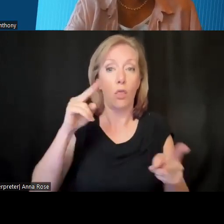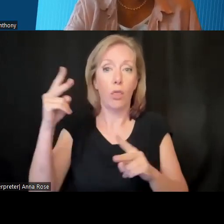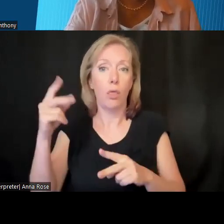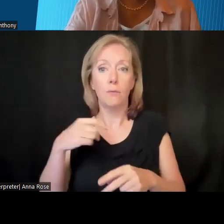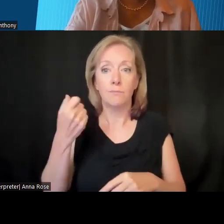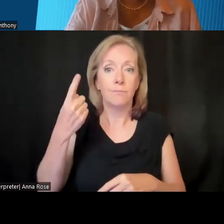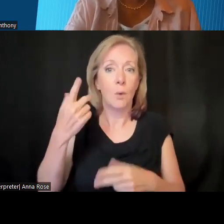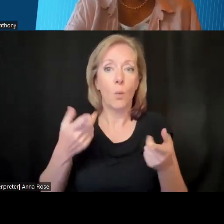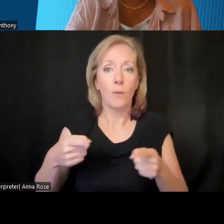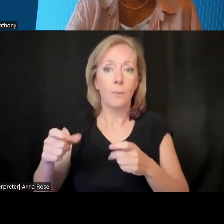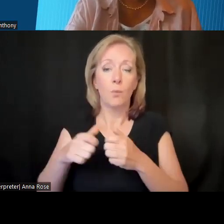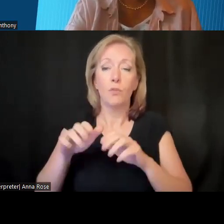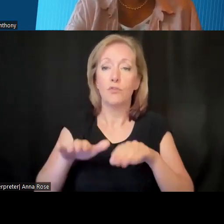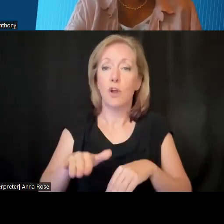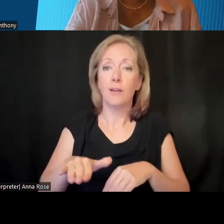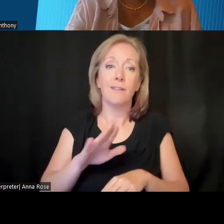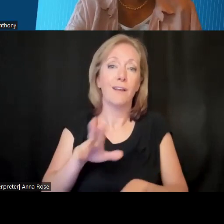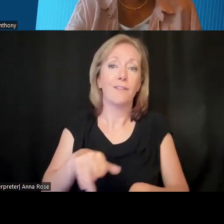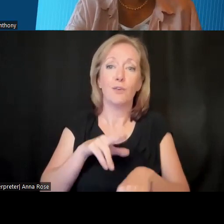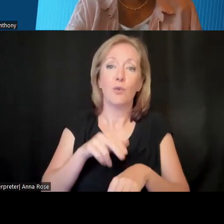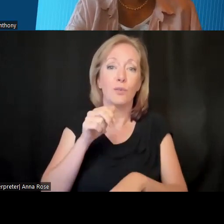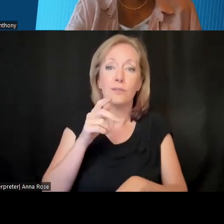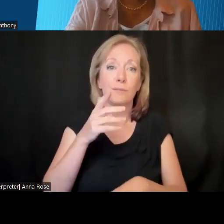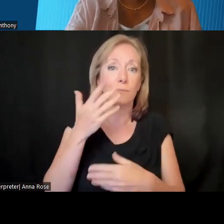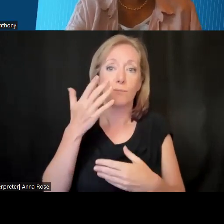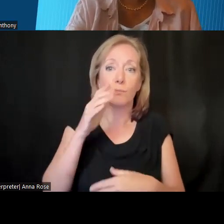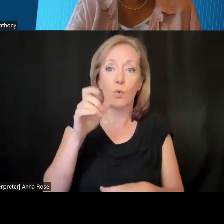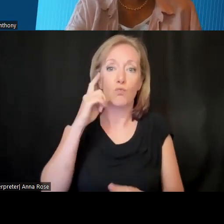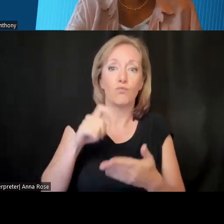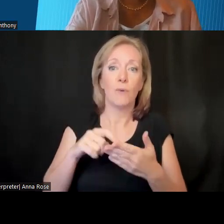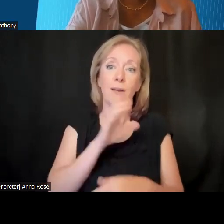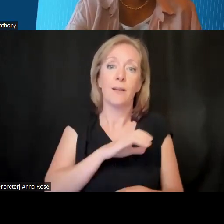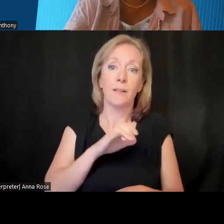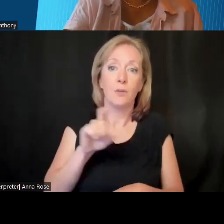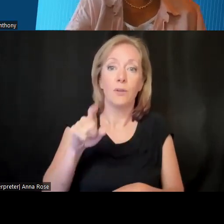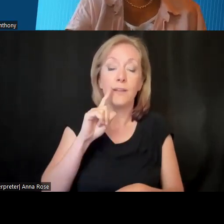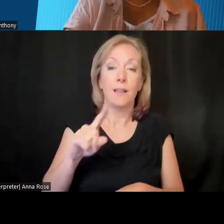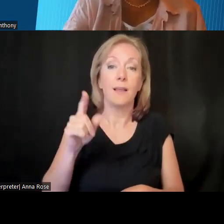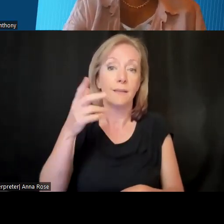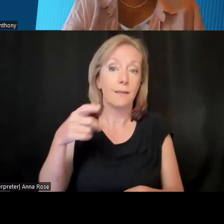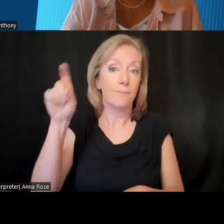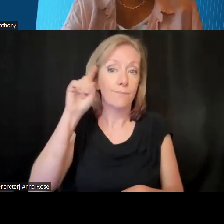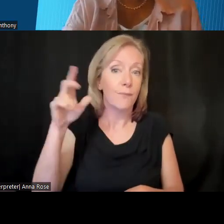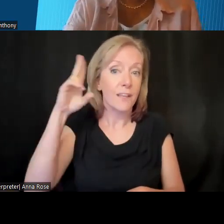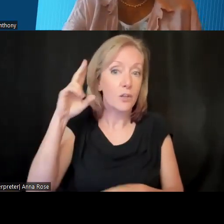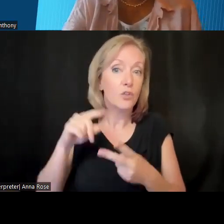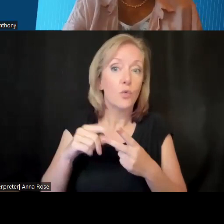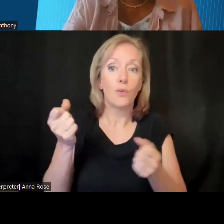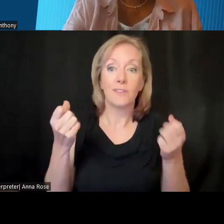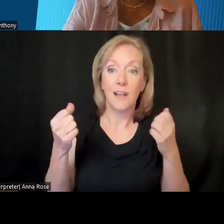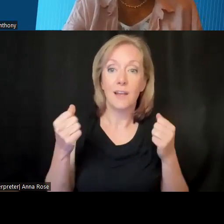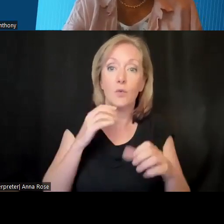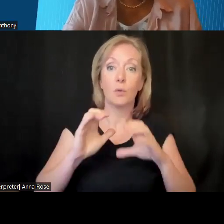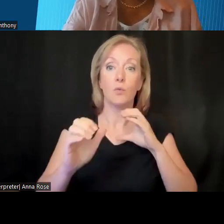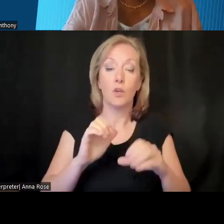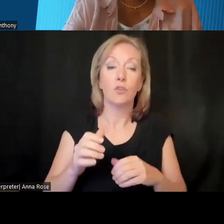paying attention to clinical needs such as amplification, and certainly not sign language or communication strategy. So